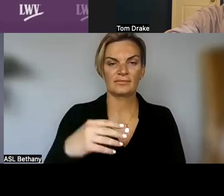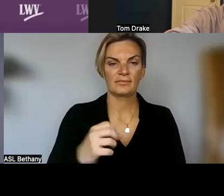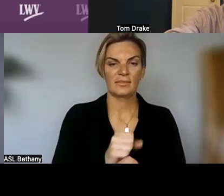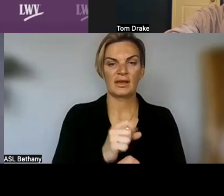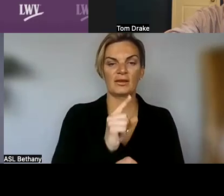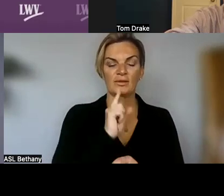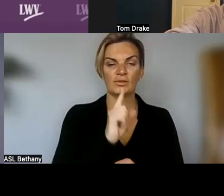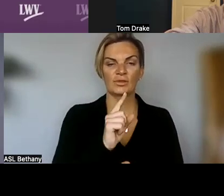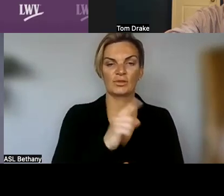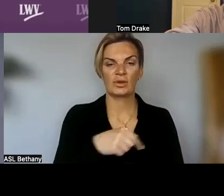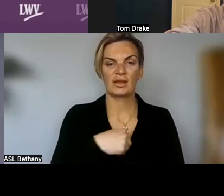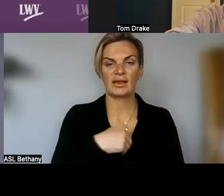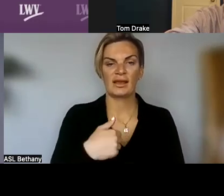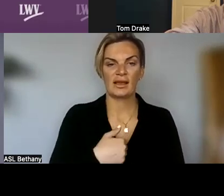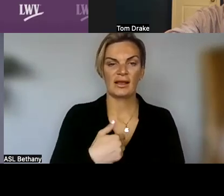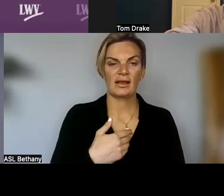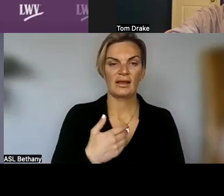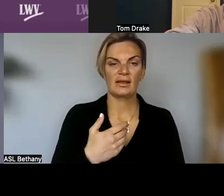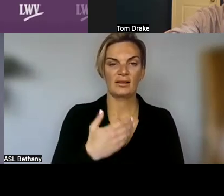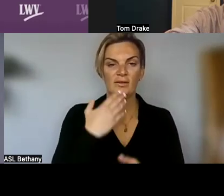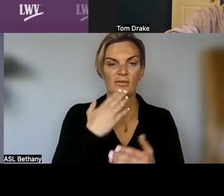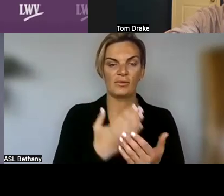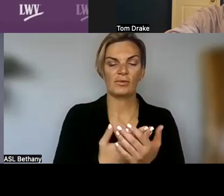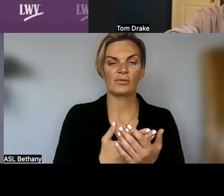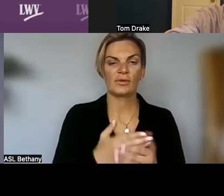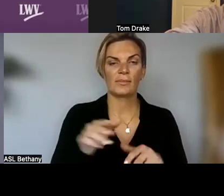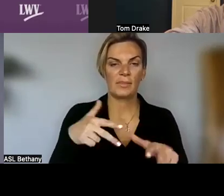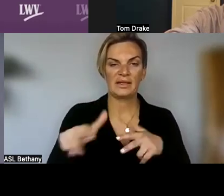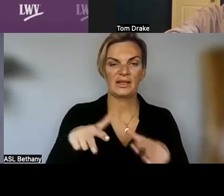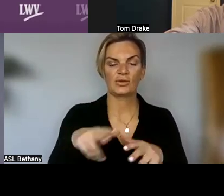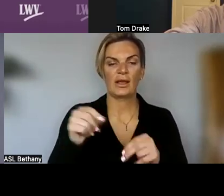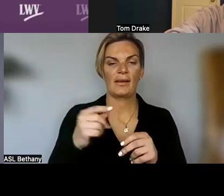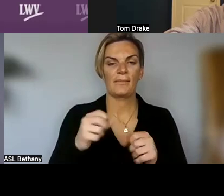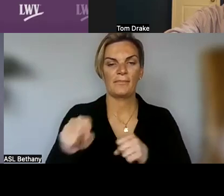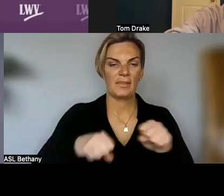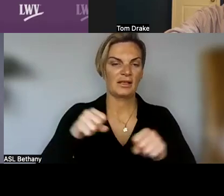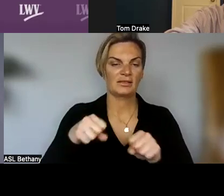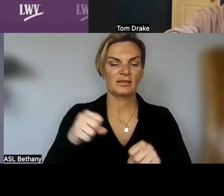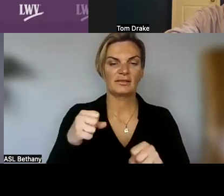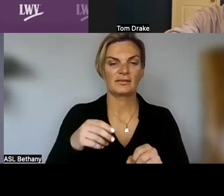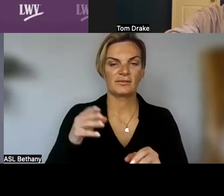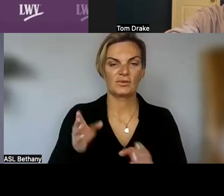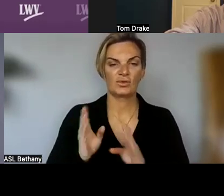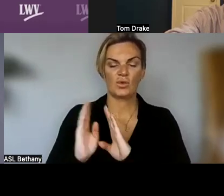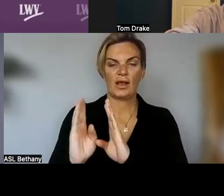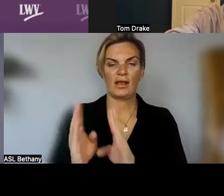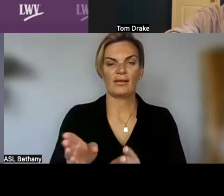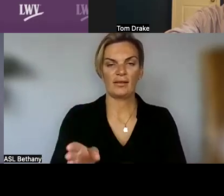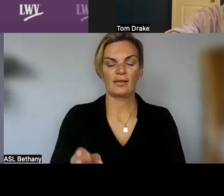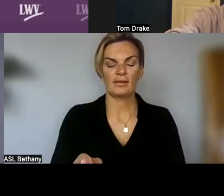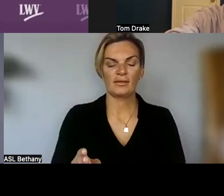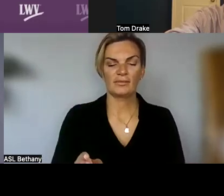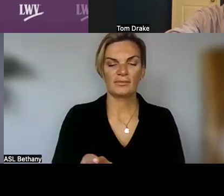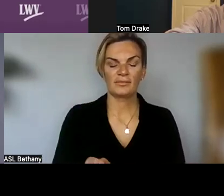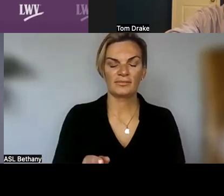had a positive pedestrian and bicycle connection to the South County Trail. on the other side. And in fact, the next part of